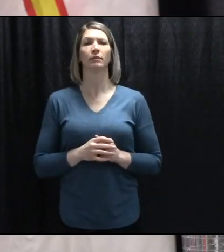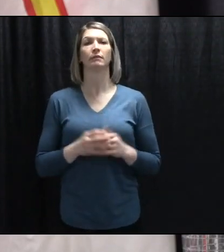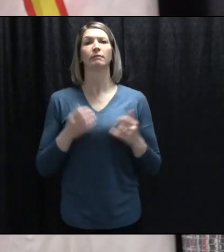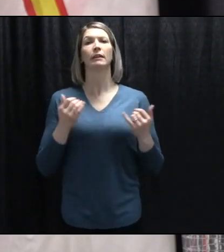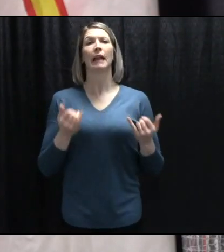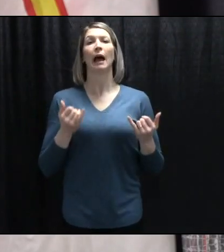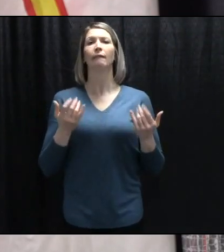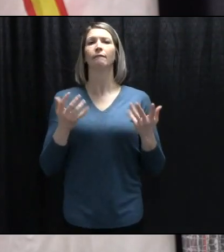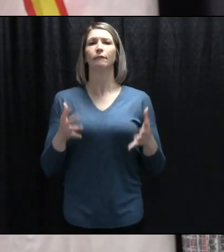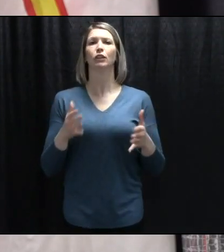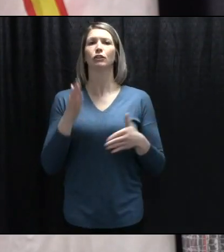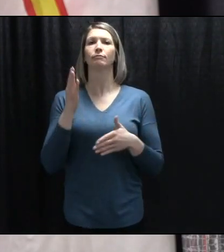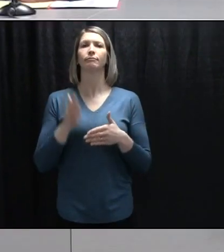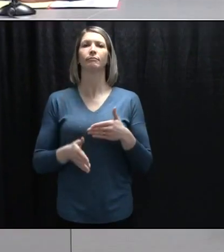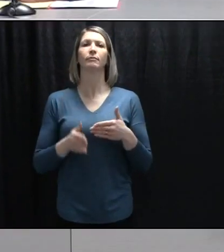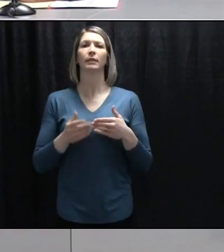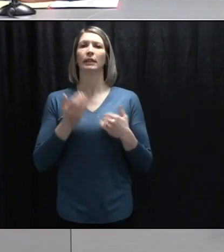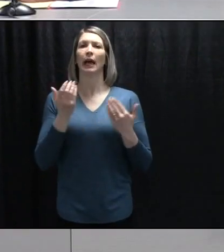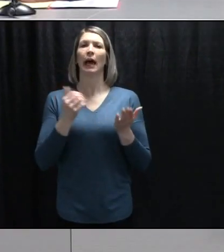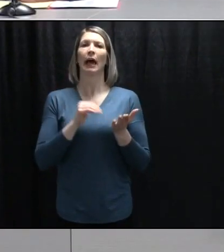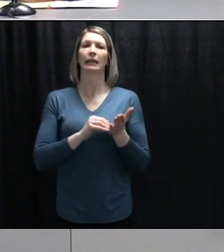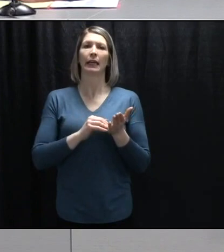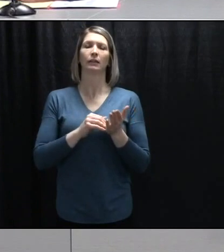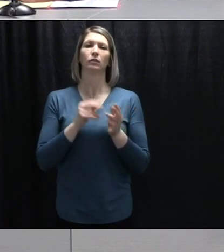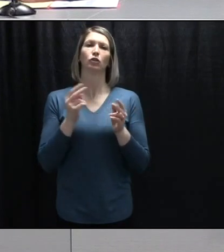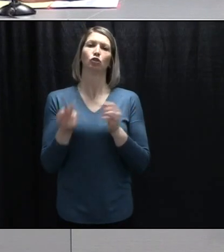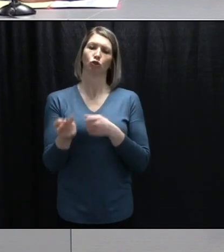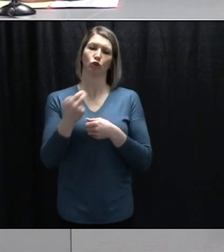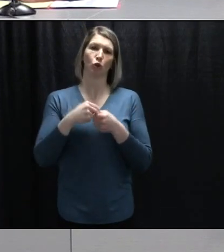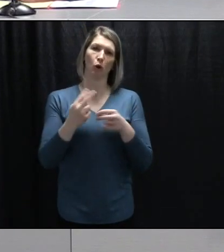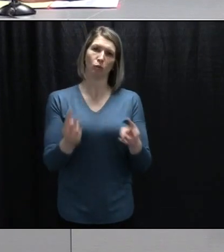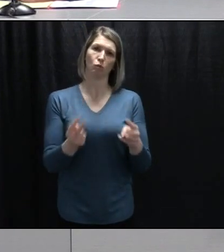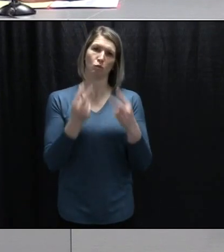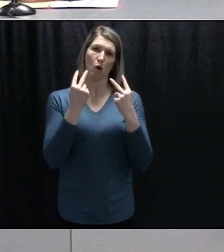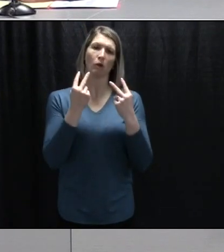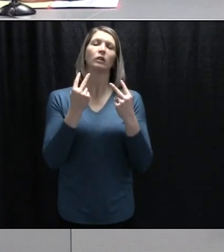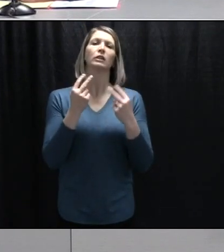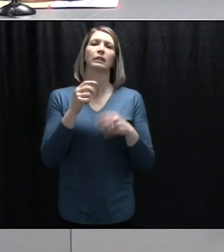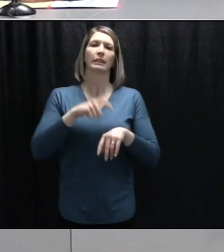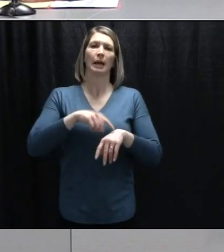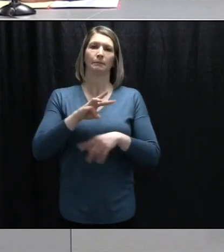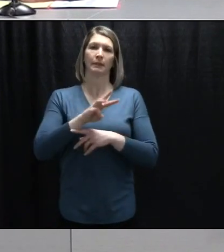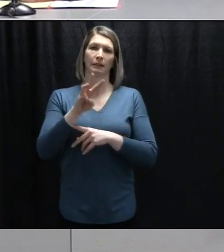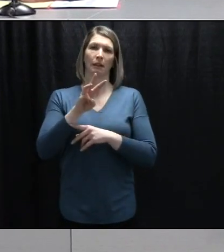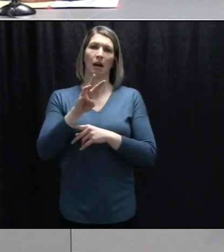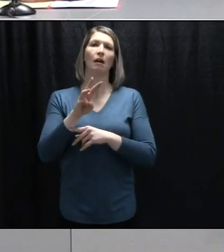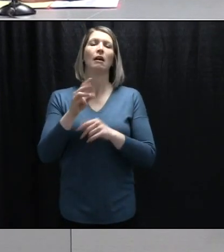for questions has ended. Please join us again tomorrow at 6 o'clock p.m., 5:30 in Labrador.